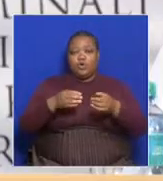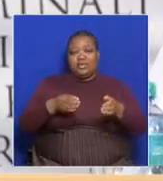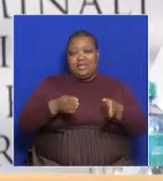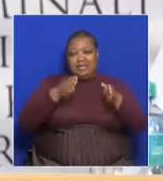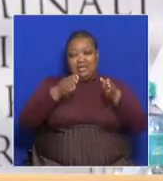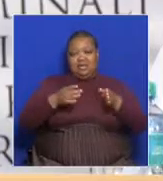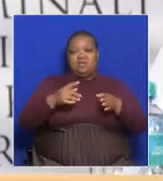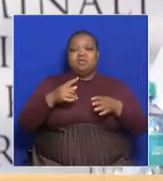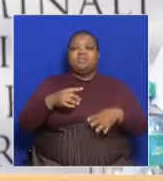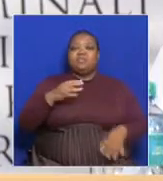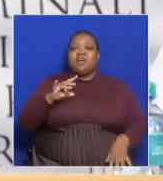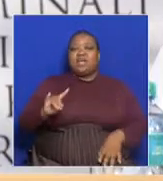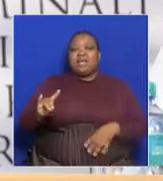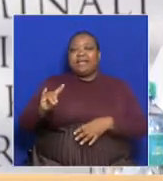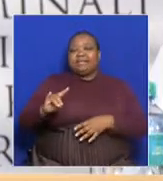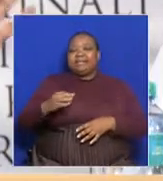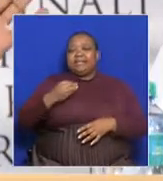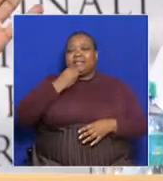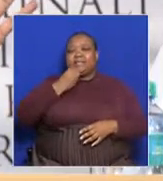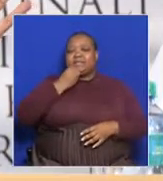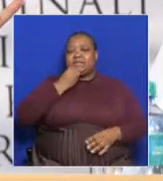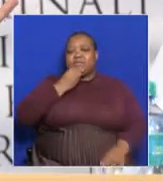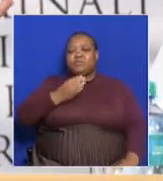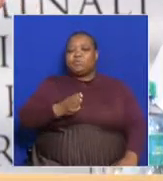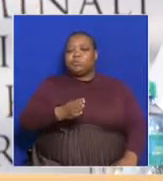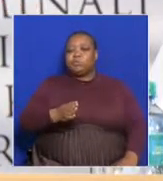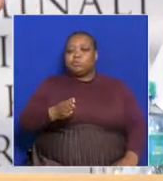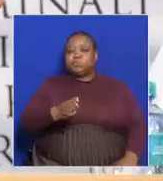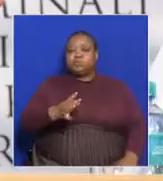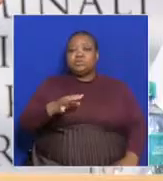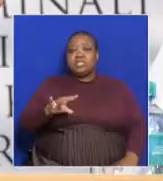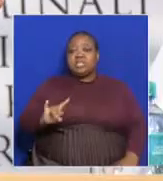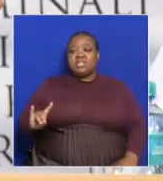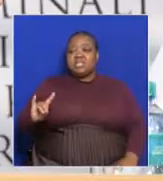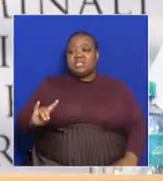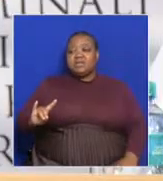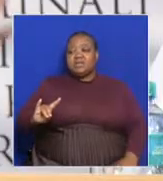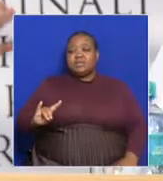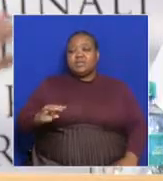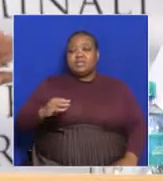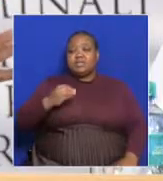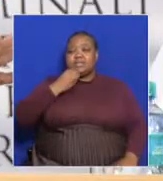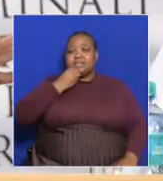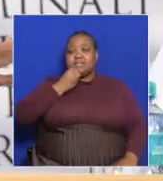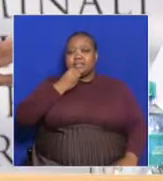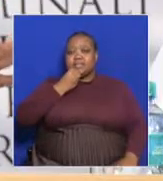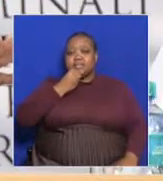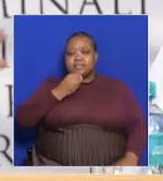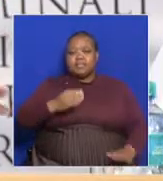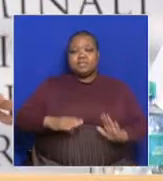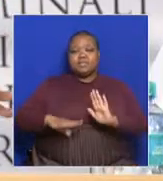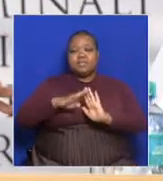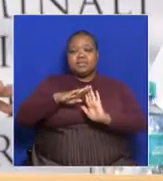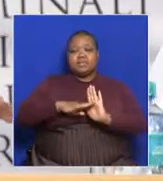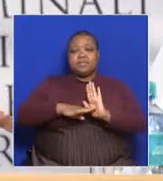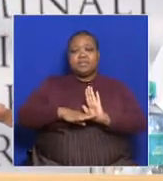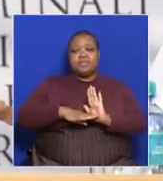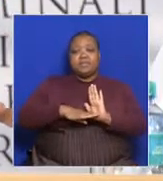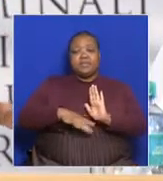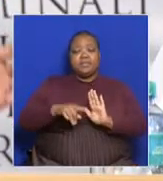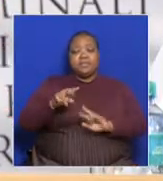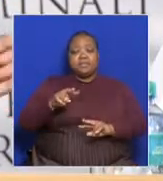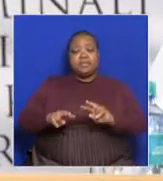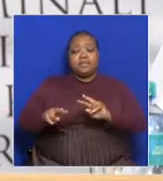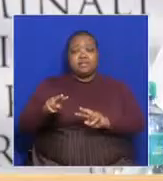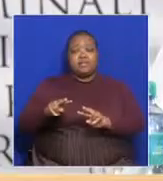satisfy yourself that the animal feed or the commodity that is listed on the bill of lading in the quantities